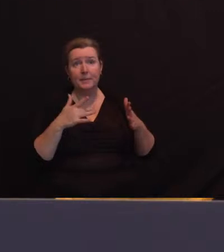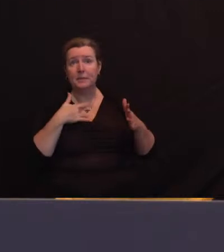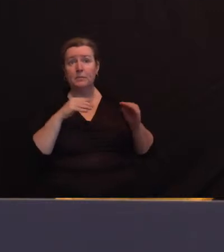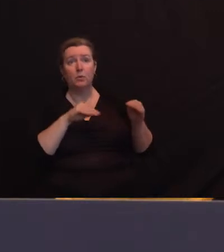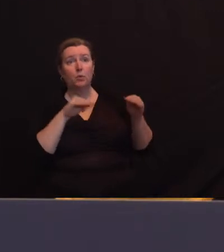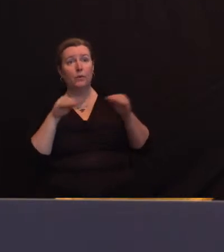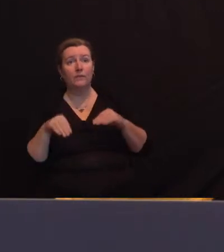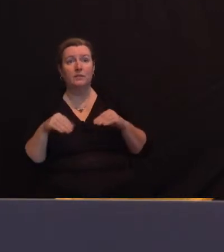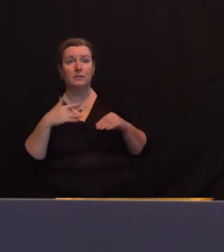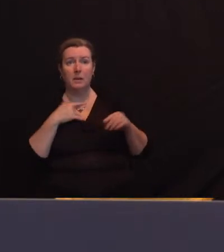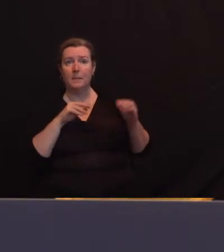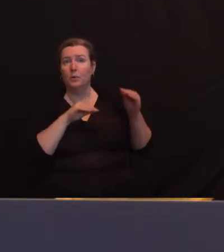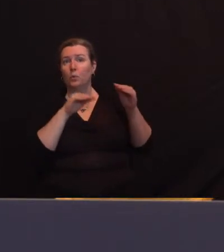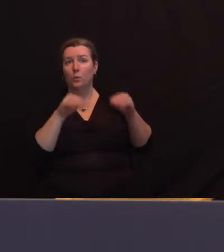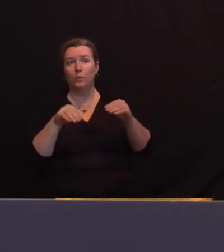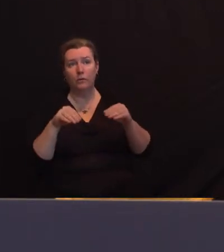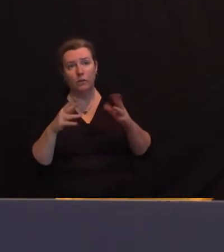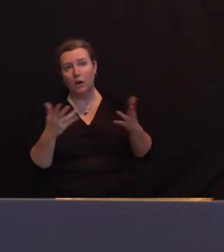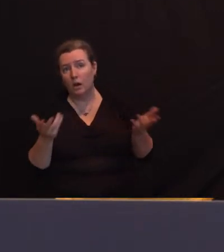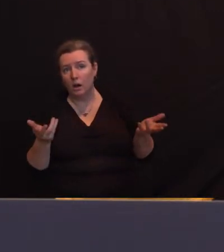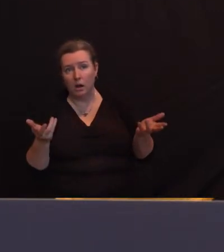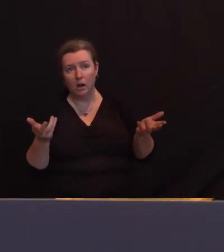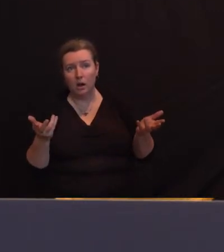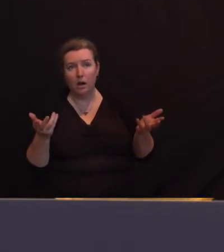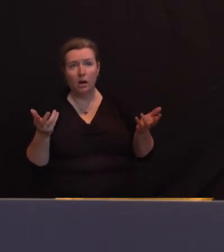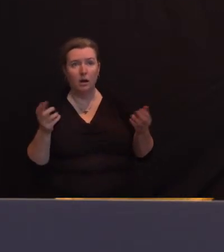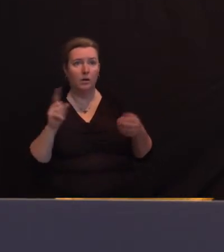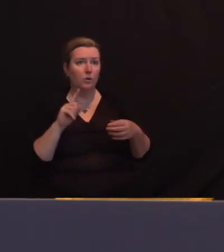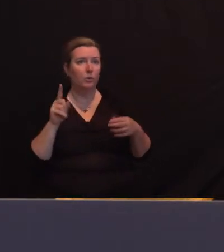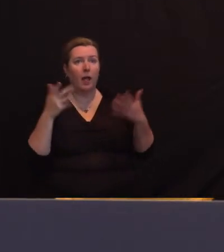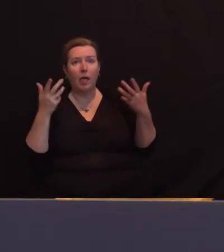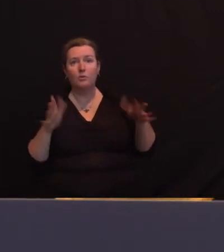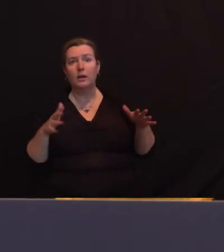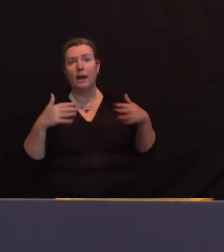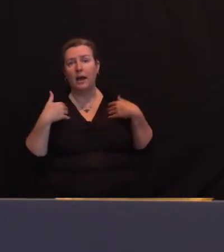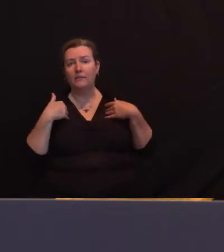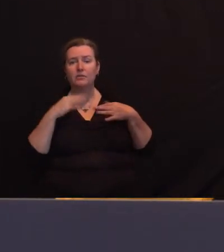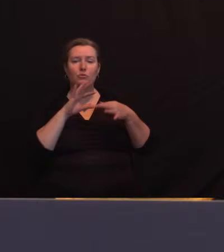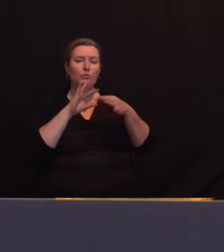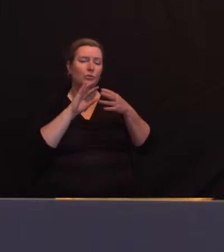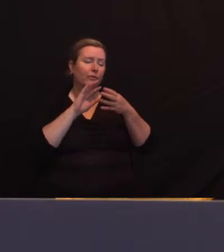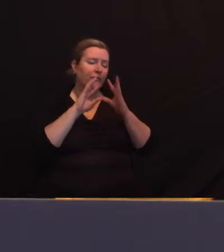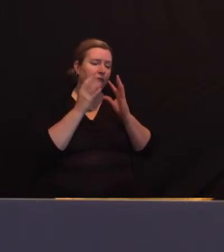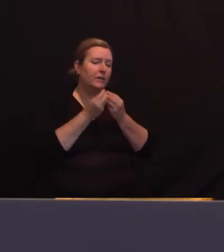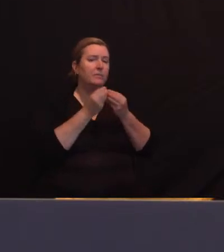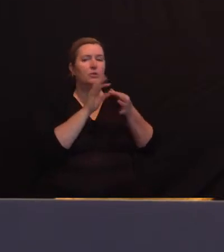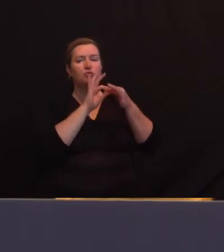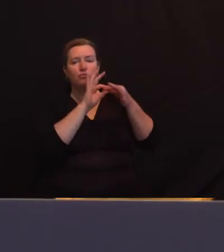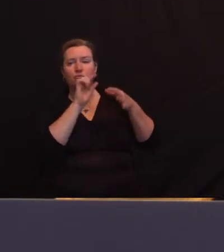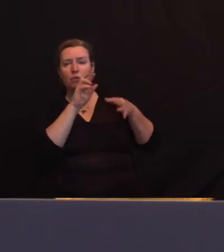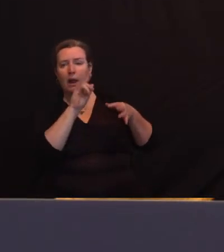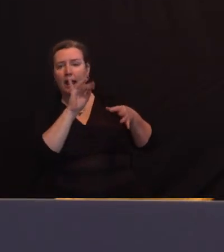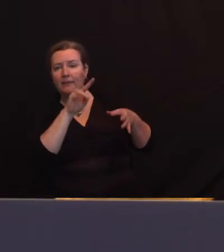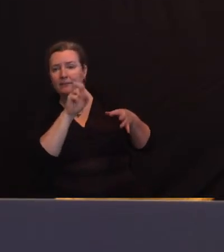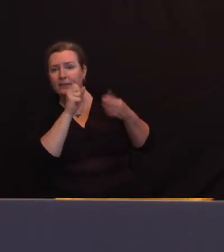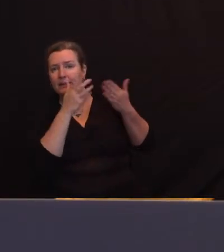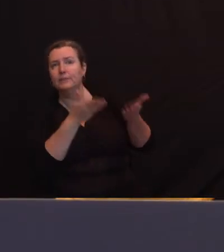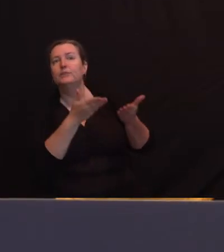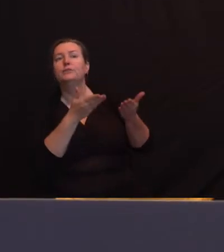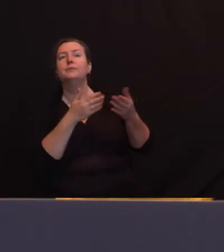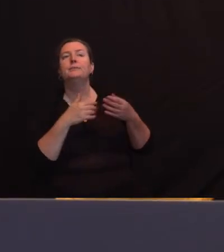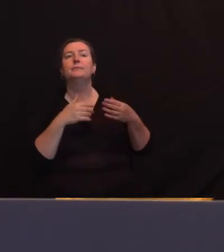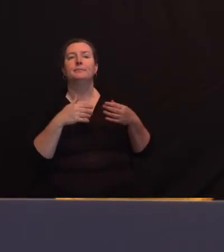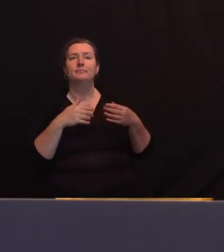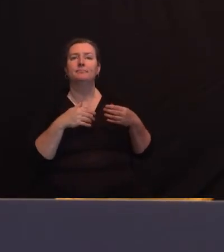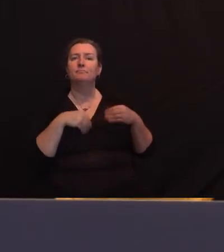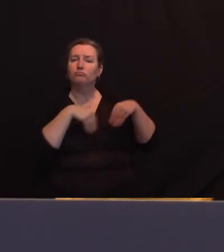up, the bulk of them typically end up where there's already relatives, families, friends living that have heretofore come